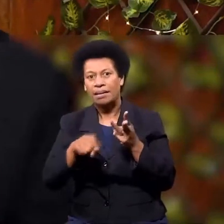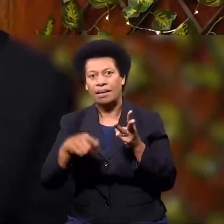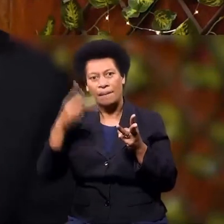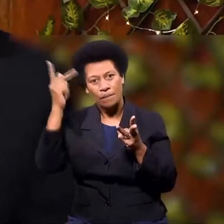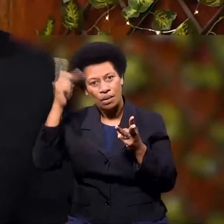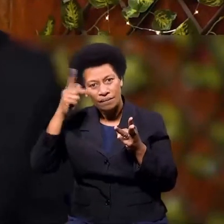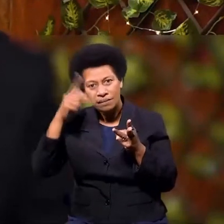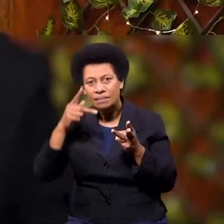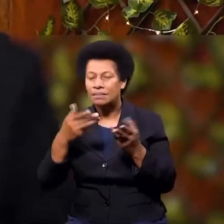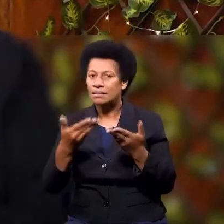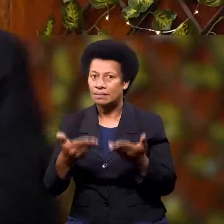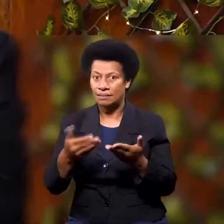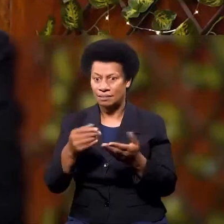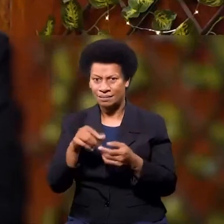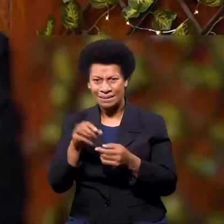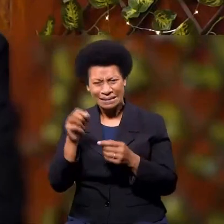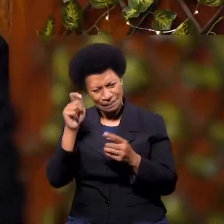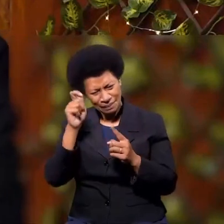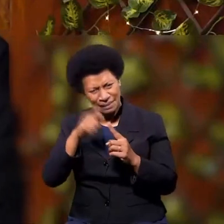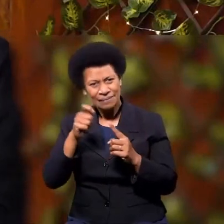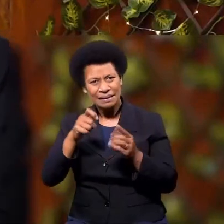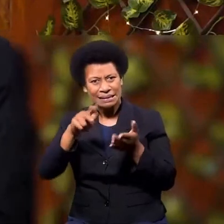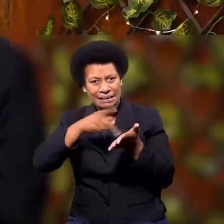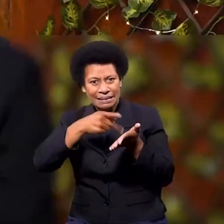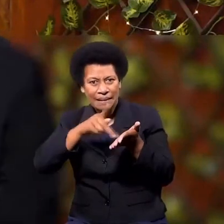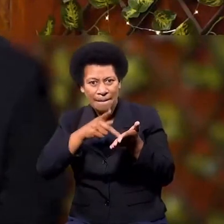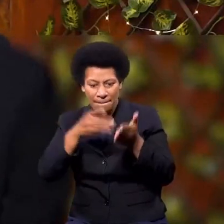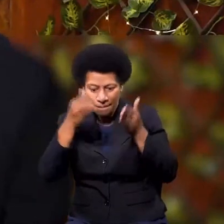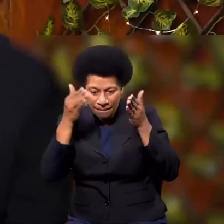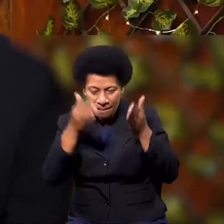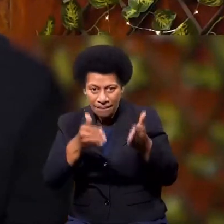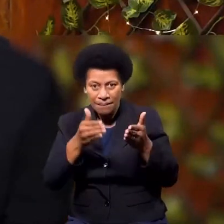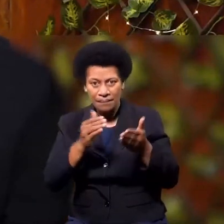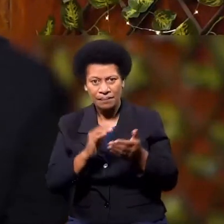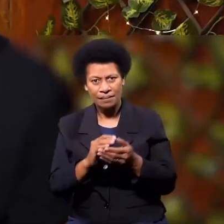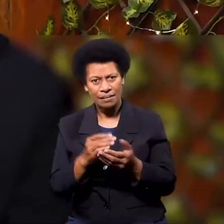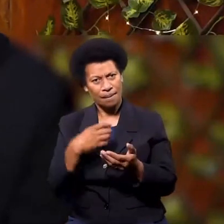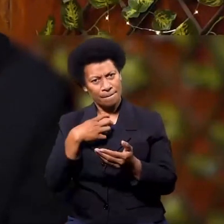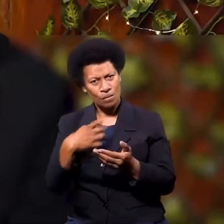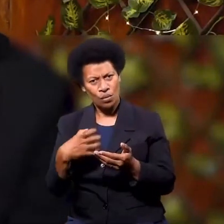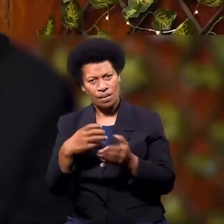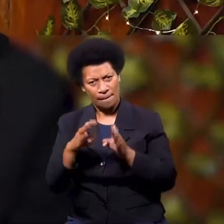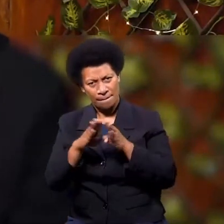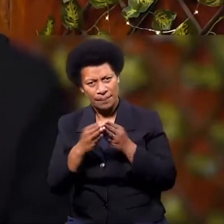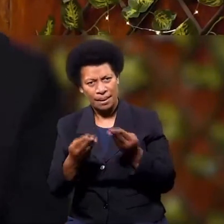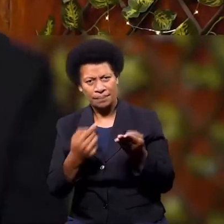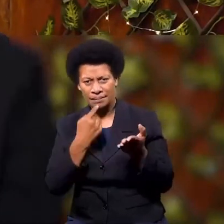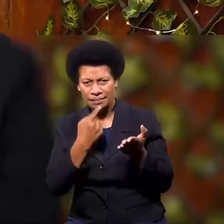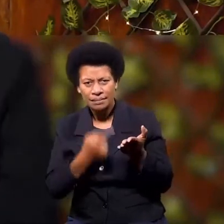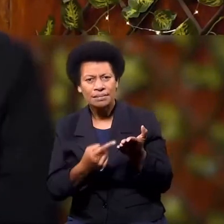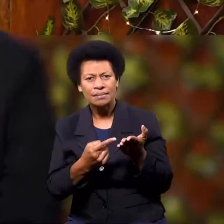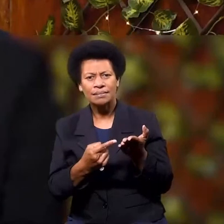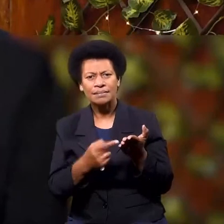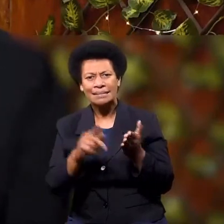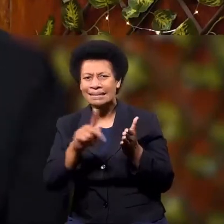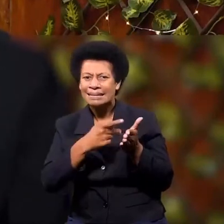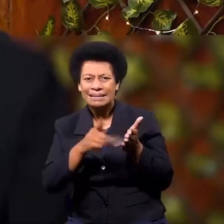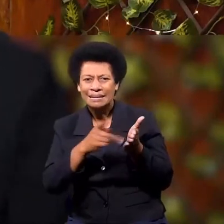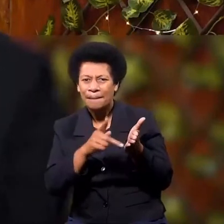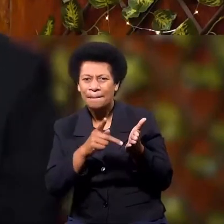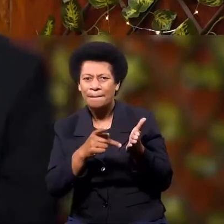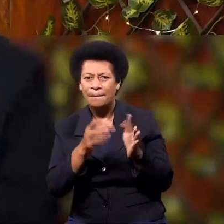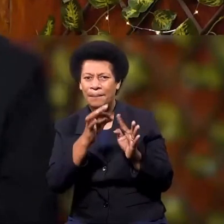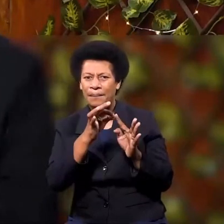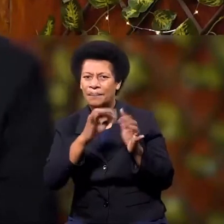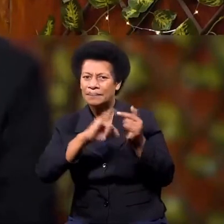Proverbs. Right. Tell us, specifically in the book of Psalms, I believe it is mentioned more than once. Yes. More than once. Yes. Now, what can we learn? What